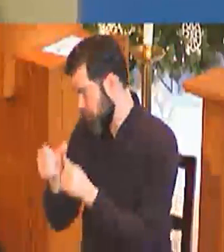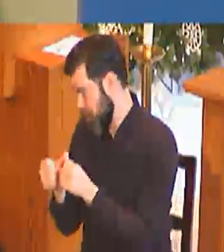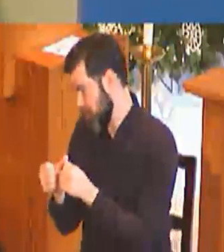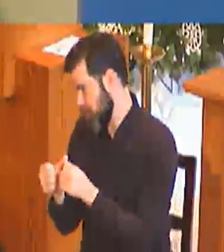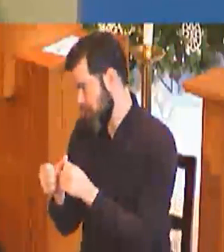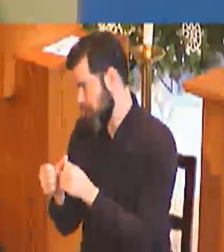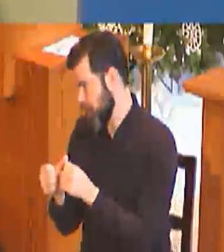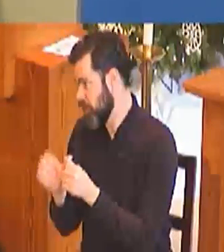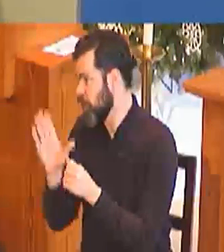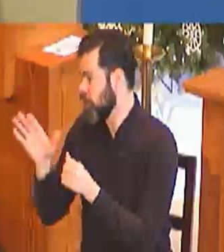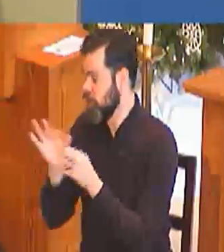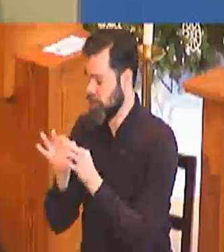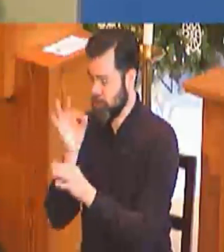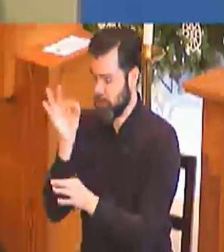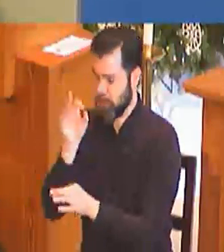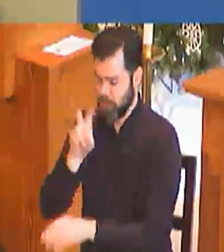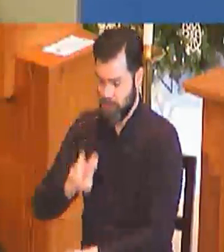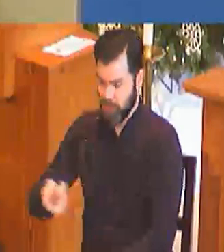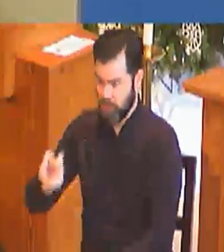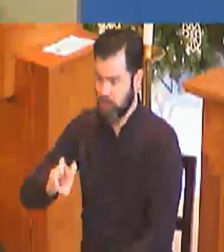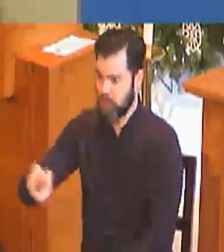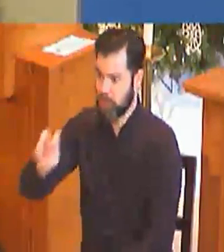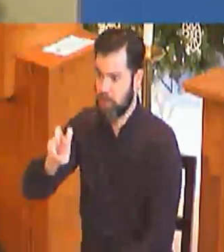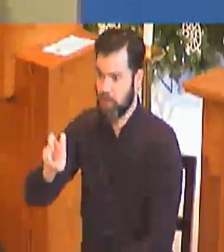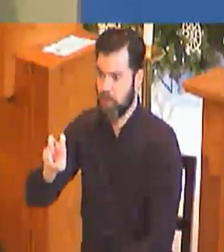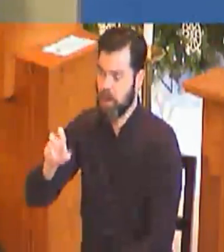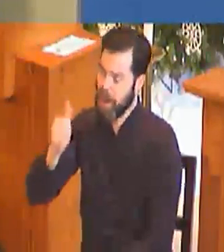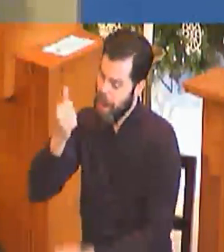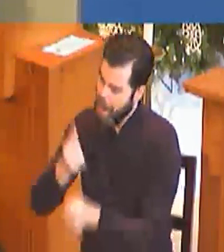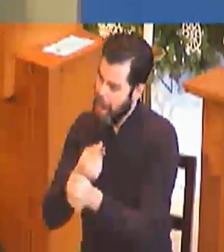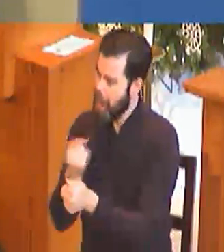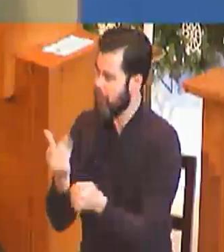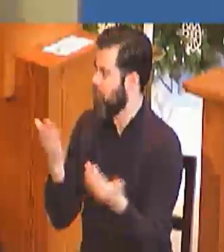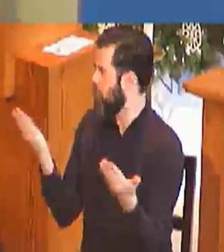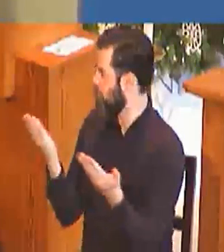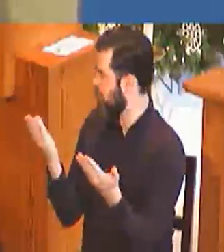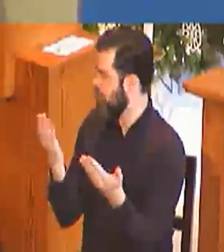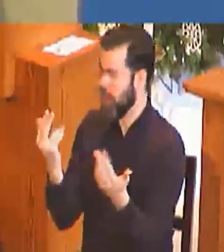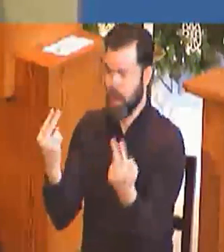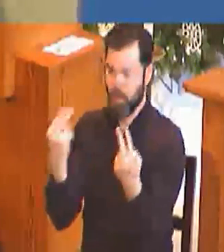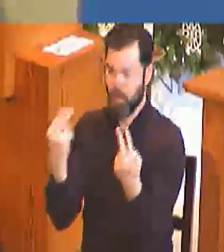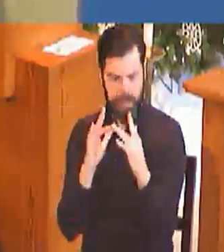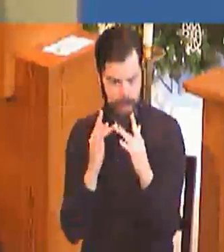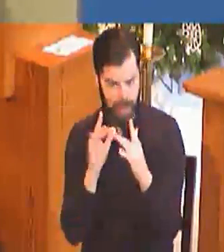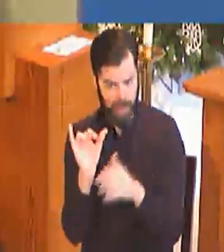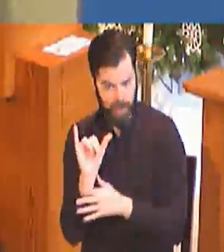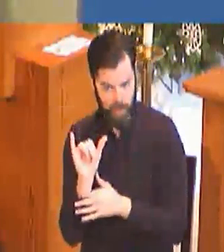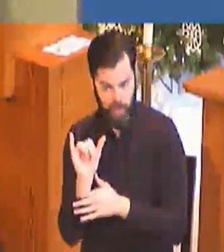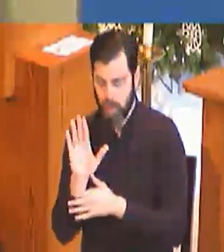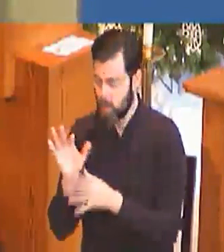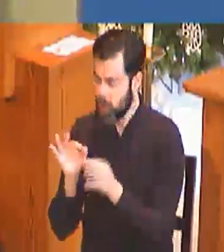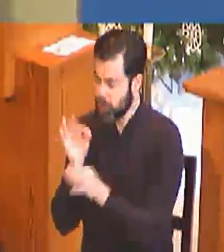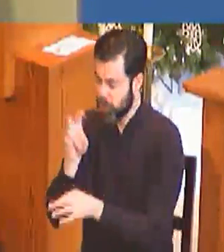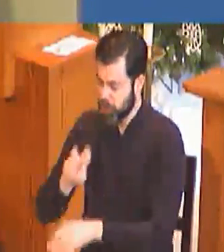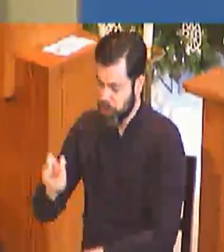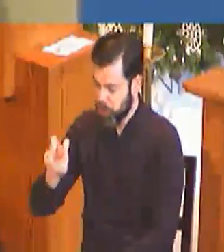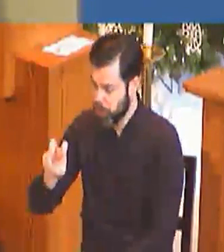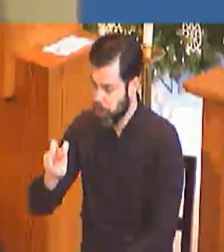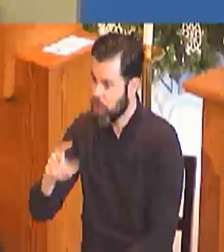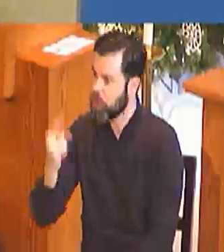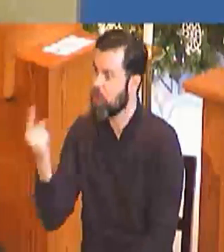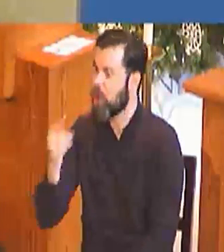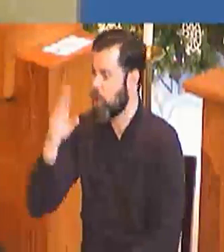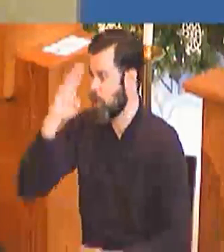you are on your spiritual journey, and this is for everyone here in this room and online, wherever that may be, you are